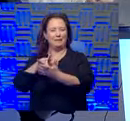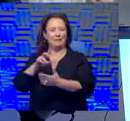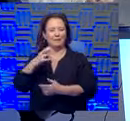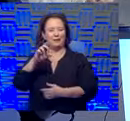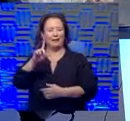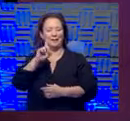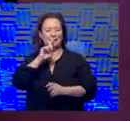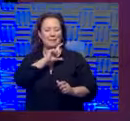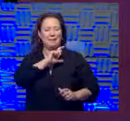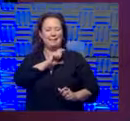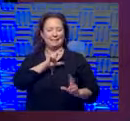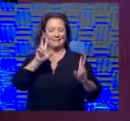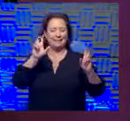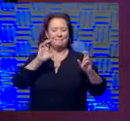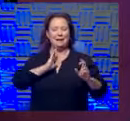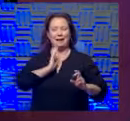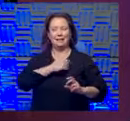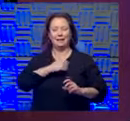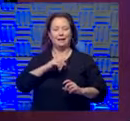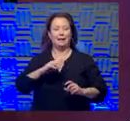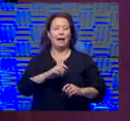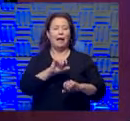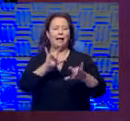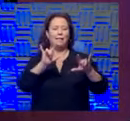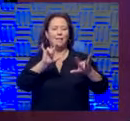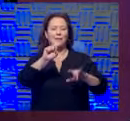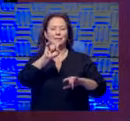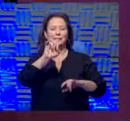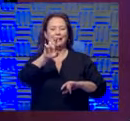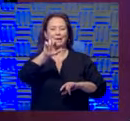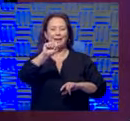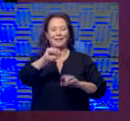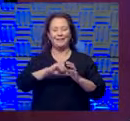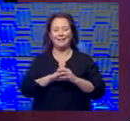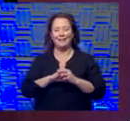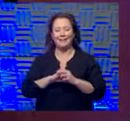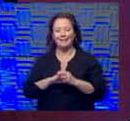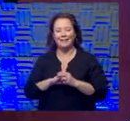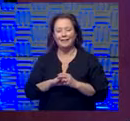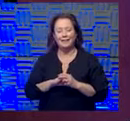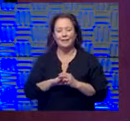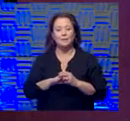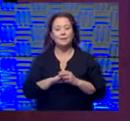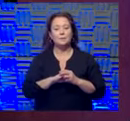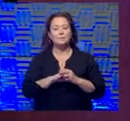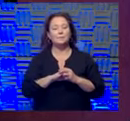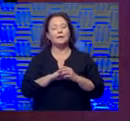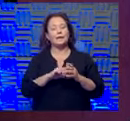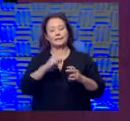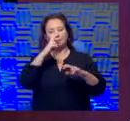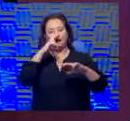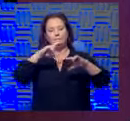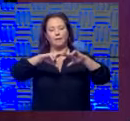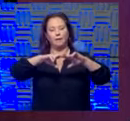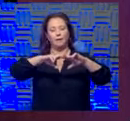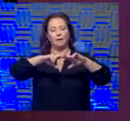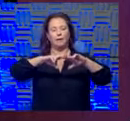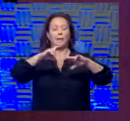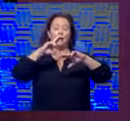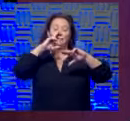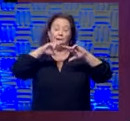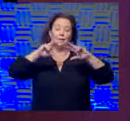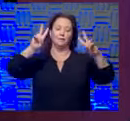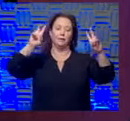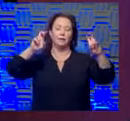we do. I love you, Sierra. And that's and it's been fun because I put fun in quotes